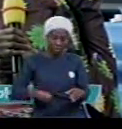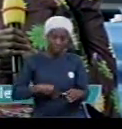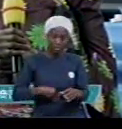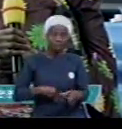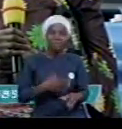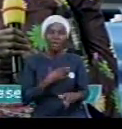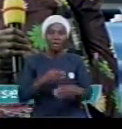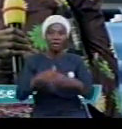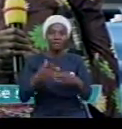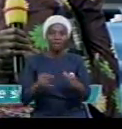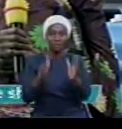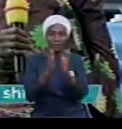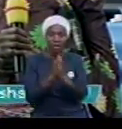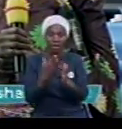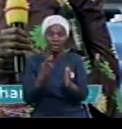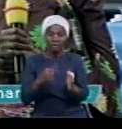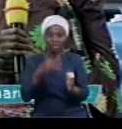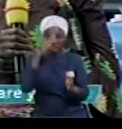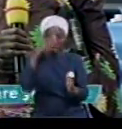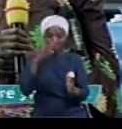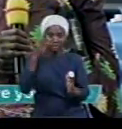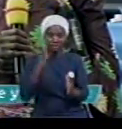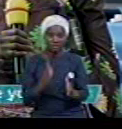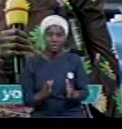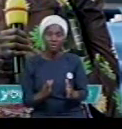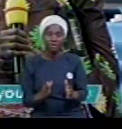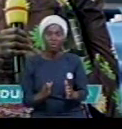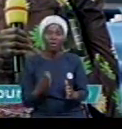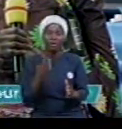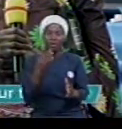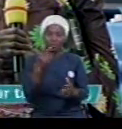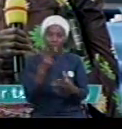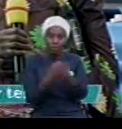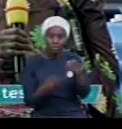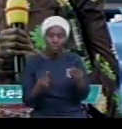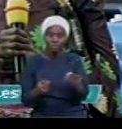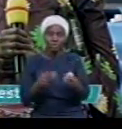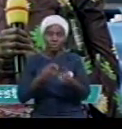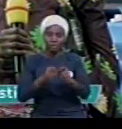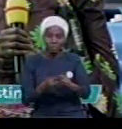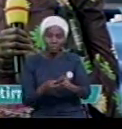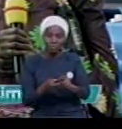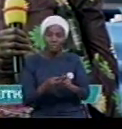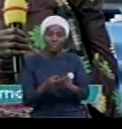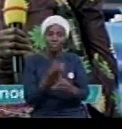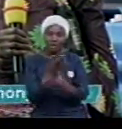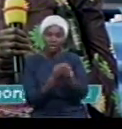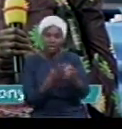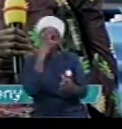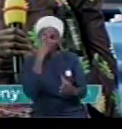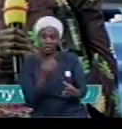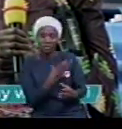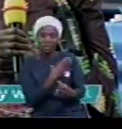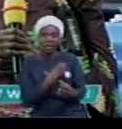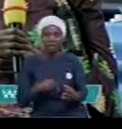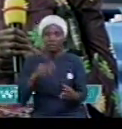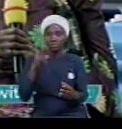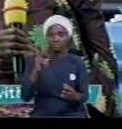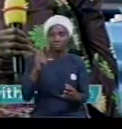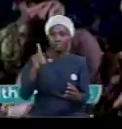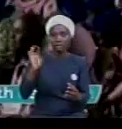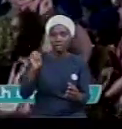prayer of the man of God, both the sleepless night and the ulcer, everything disappeared. Now she's